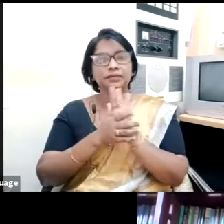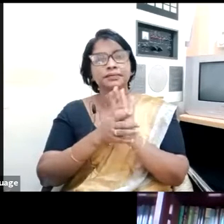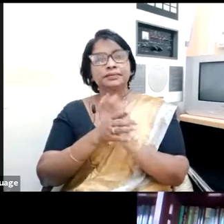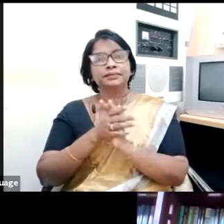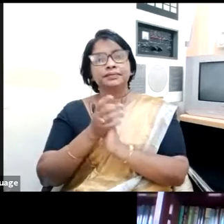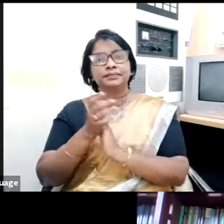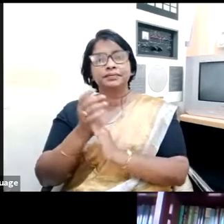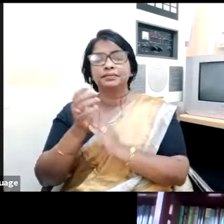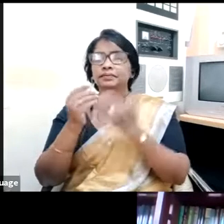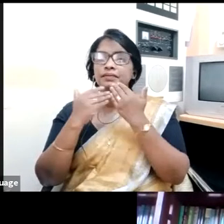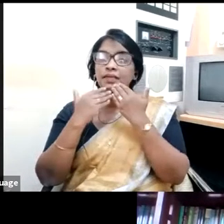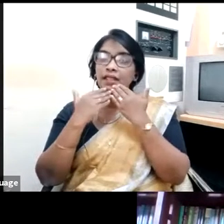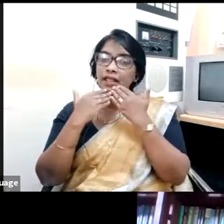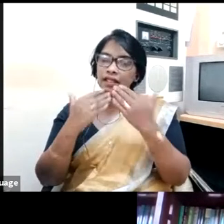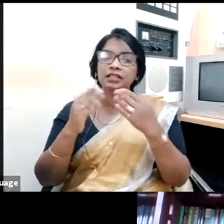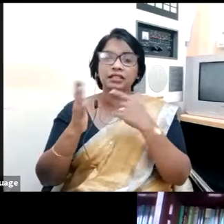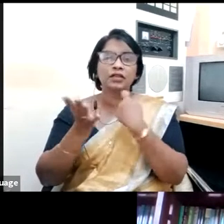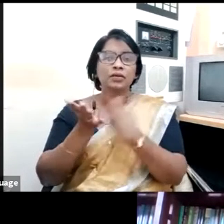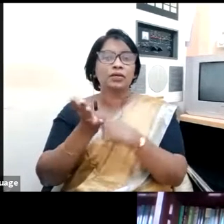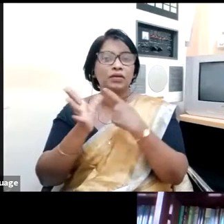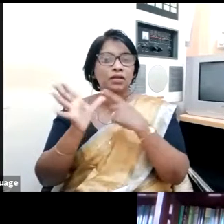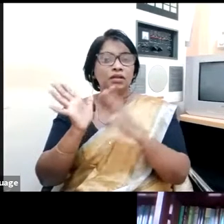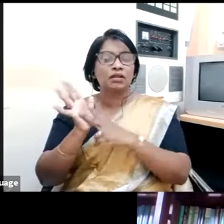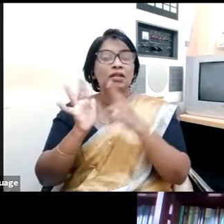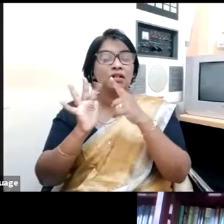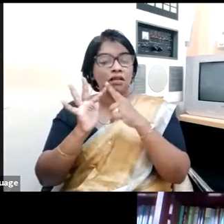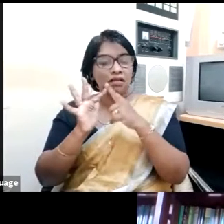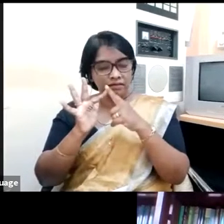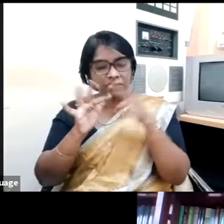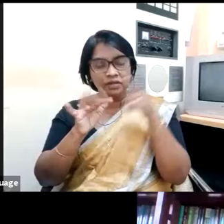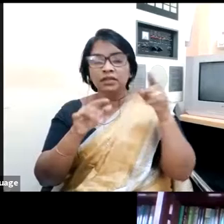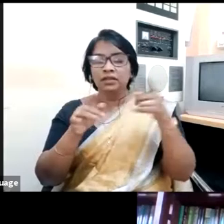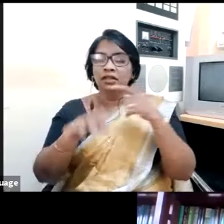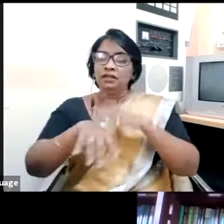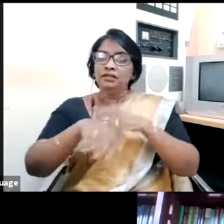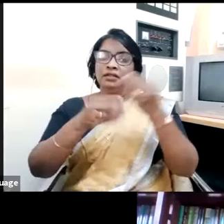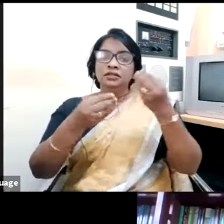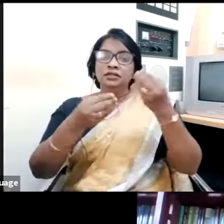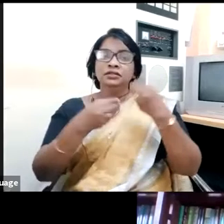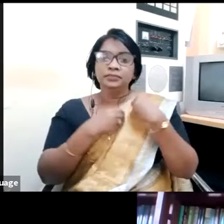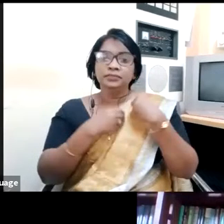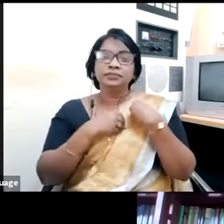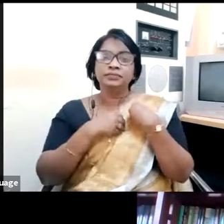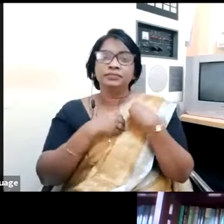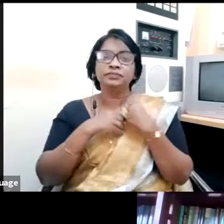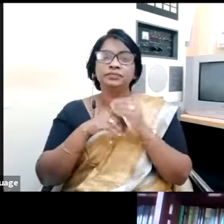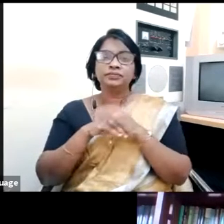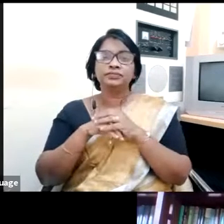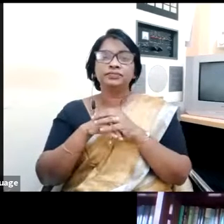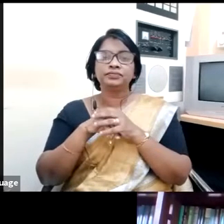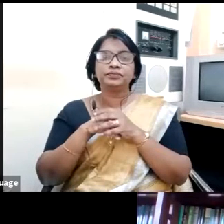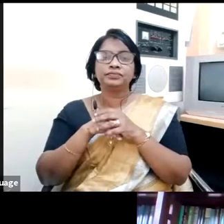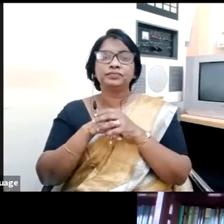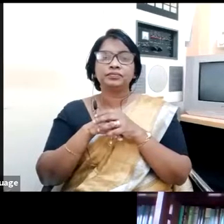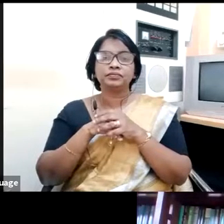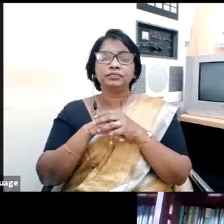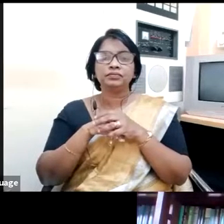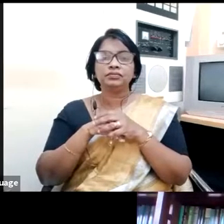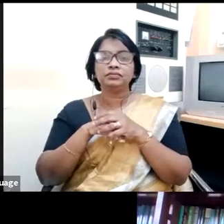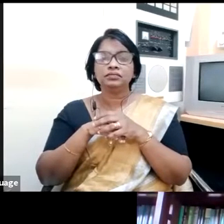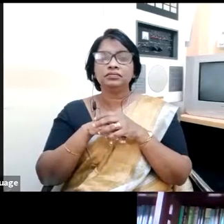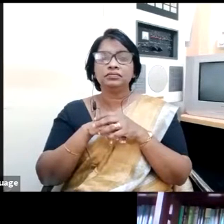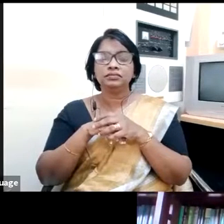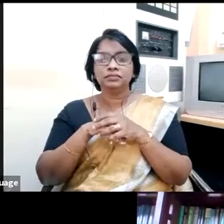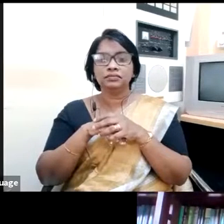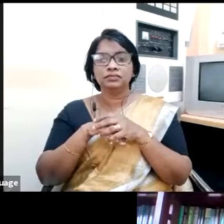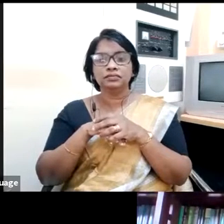you, Ravi. I hope I can be heard. Yes, you can. Thank you. Okay.